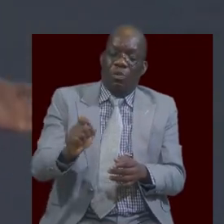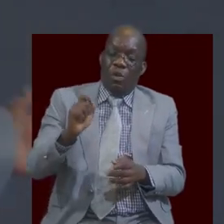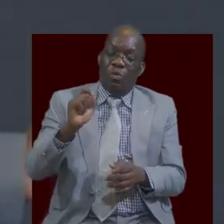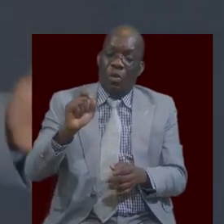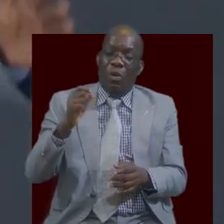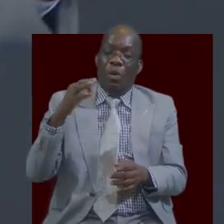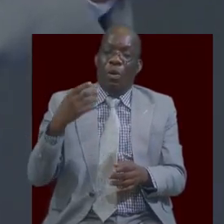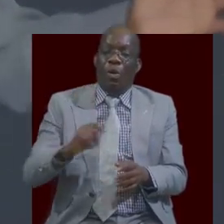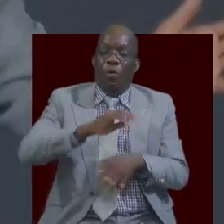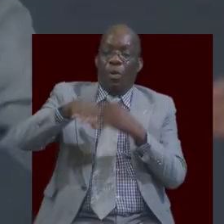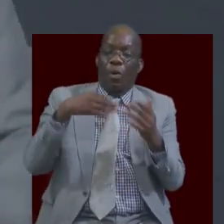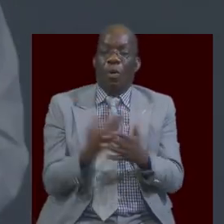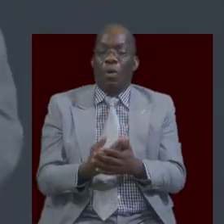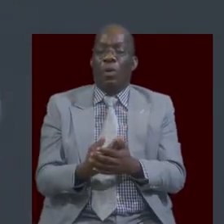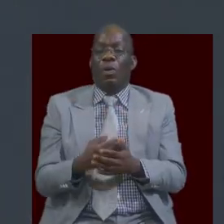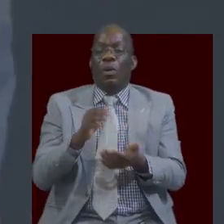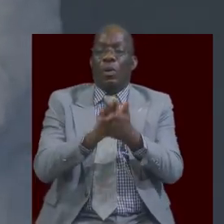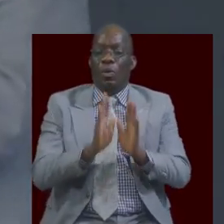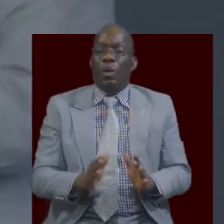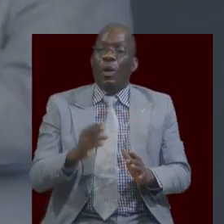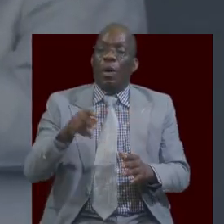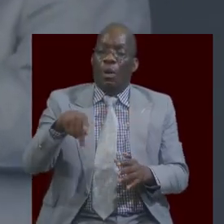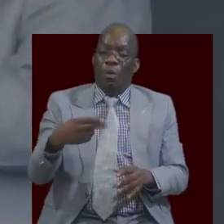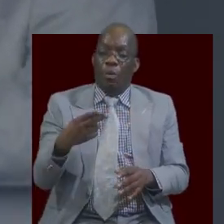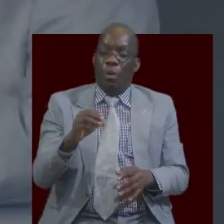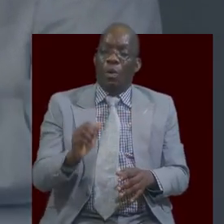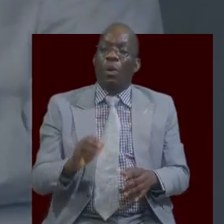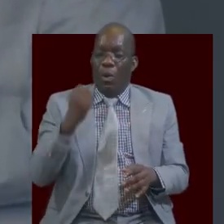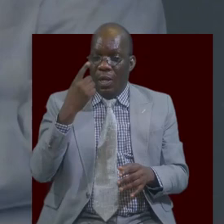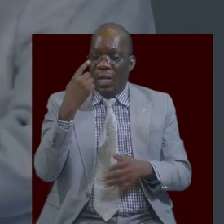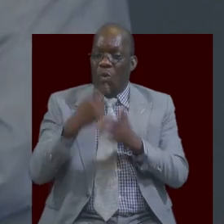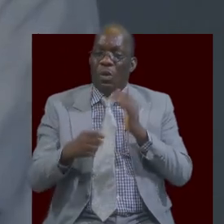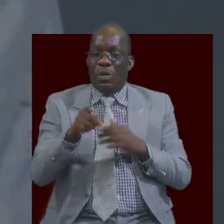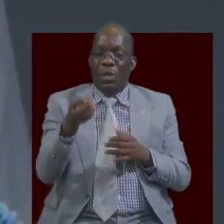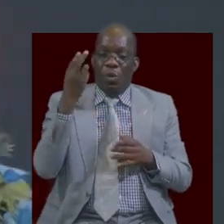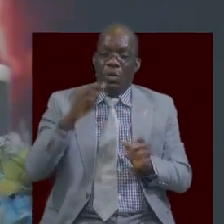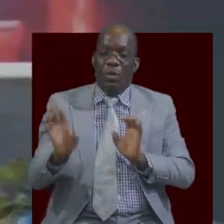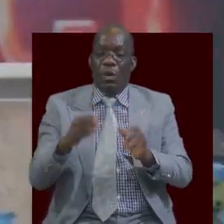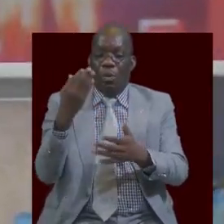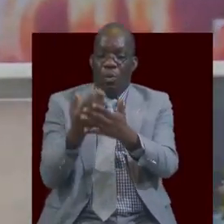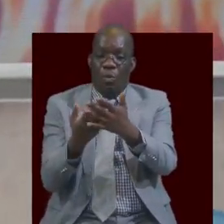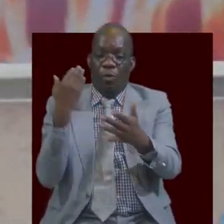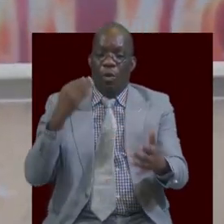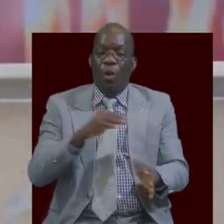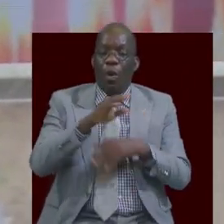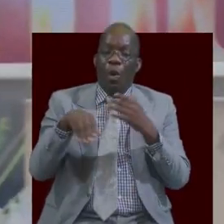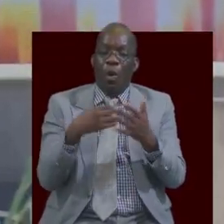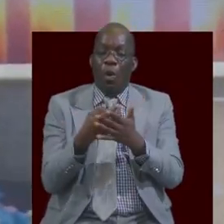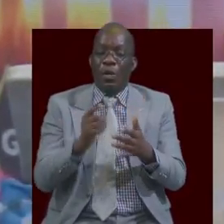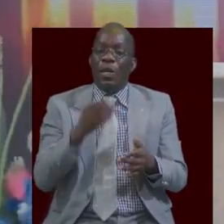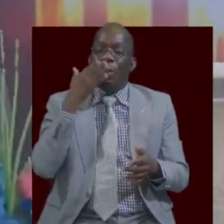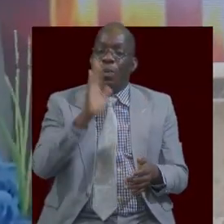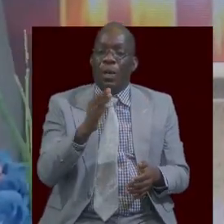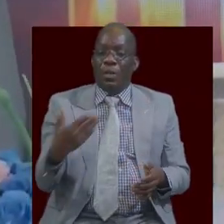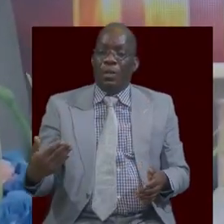was doing before, where he had been before, and all those bad things that he did before. He said, even to be